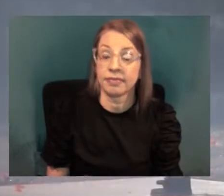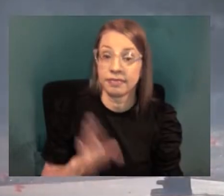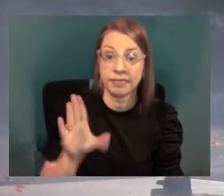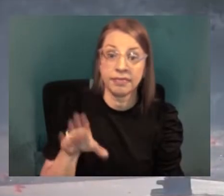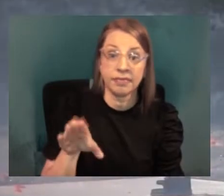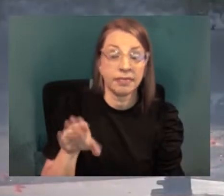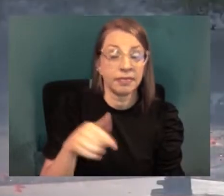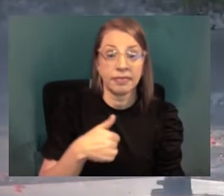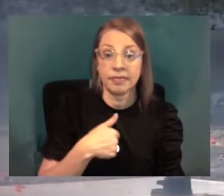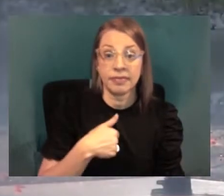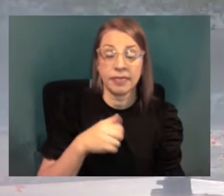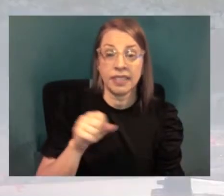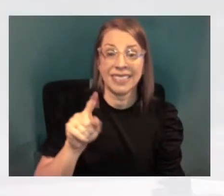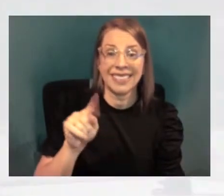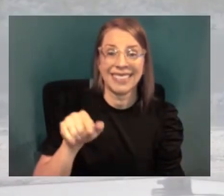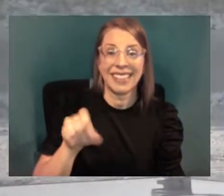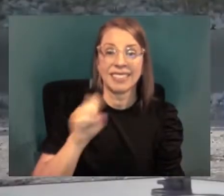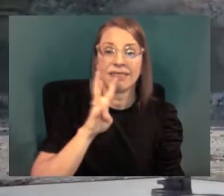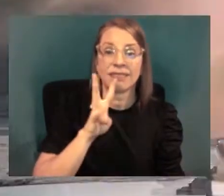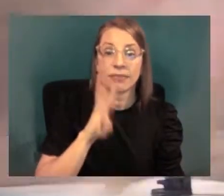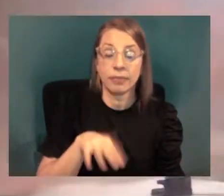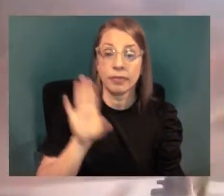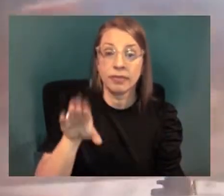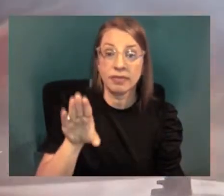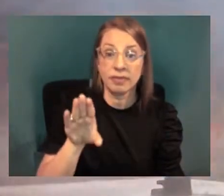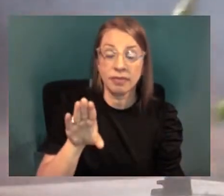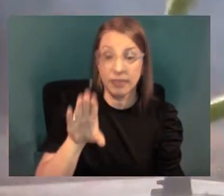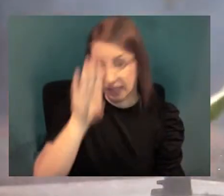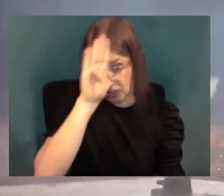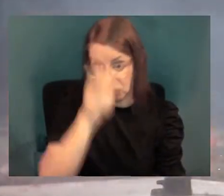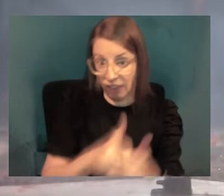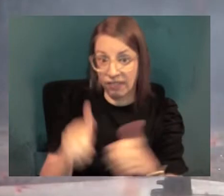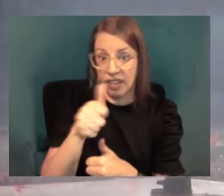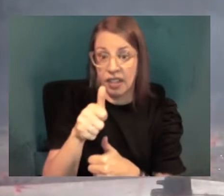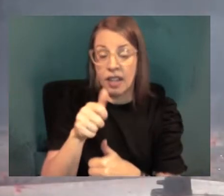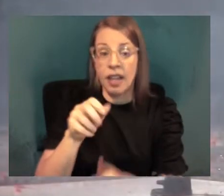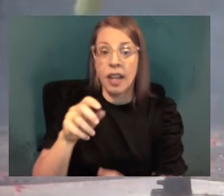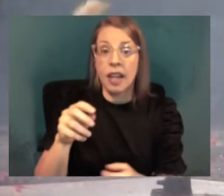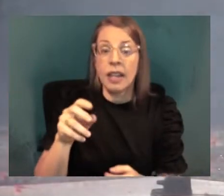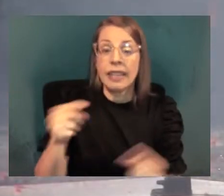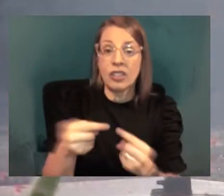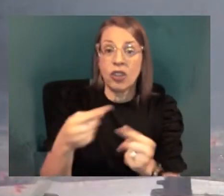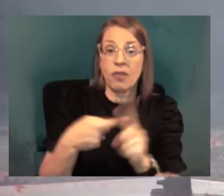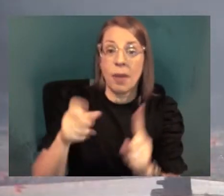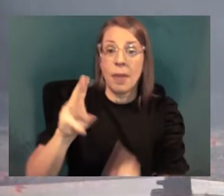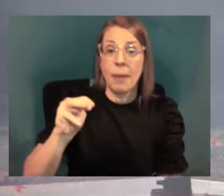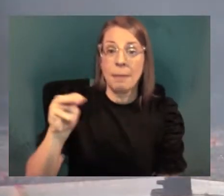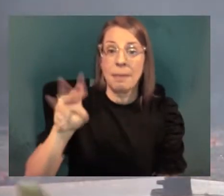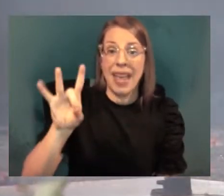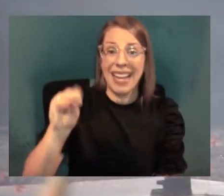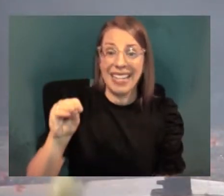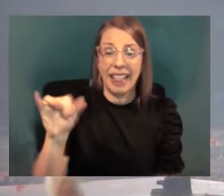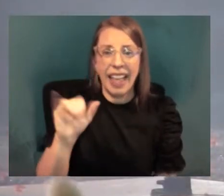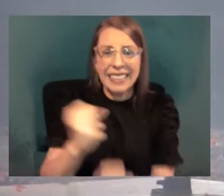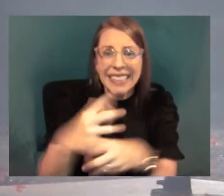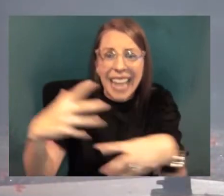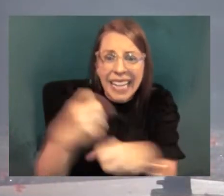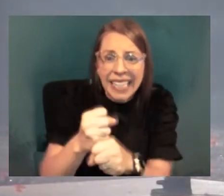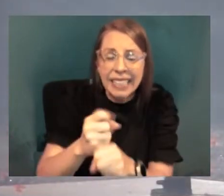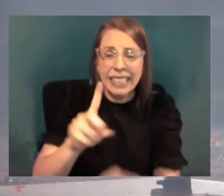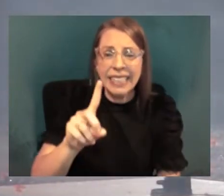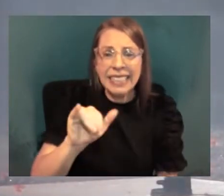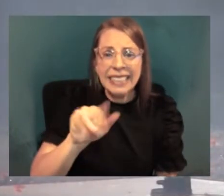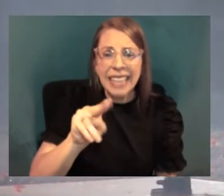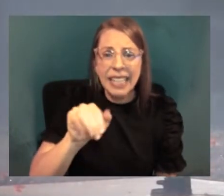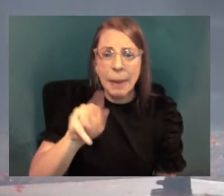Chief, that's got to, you get into an injury from an M80, that's like dynamite here. That's really devastating.